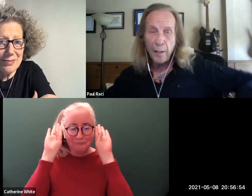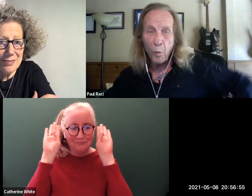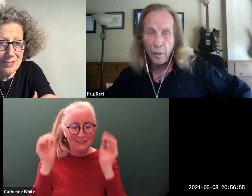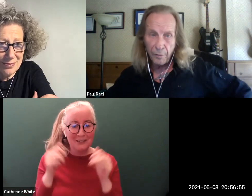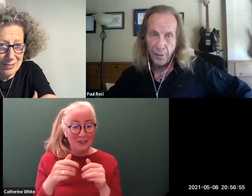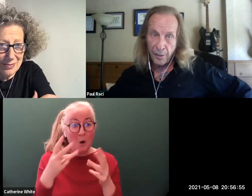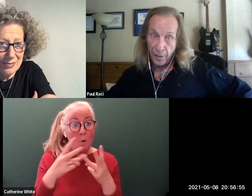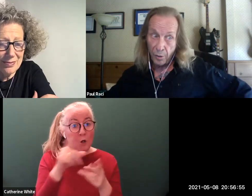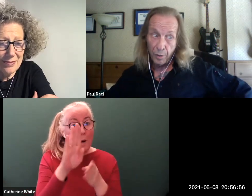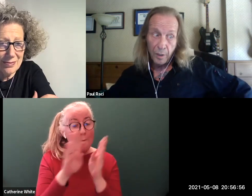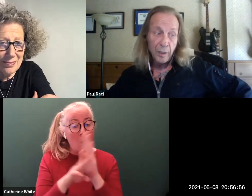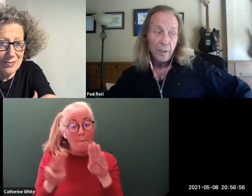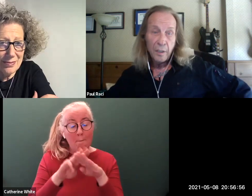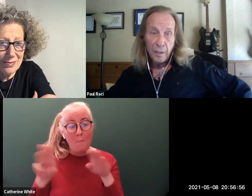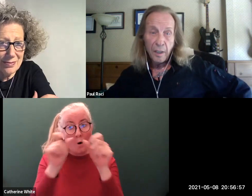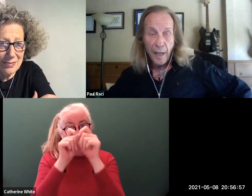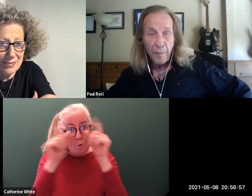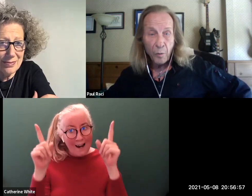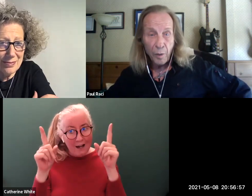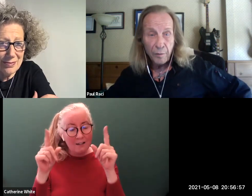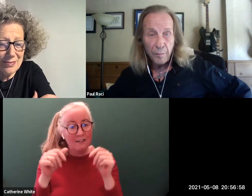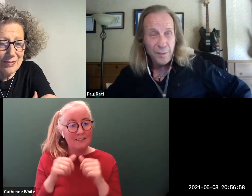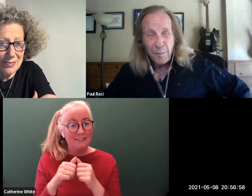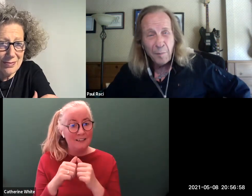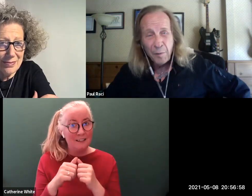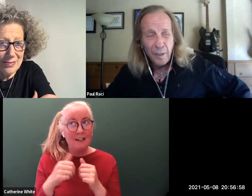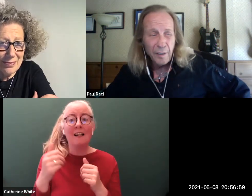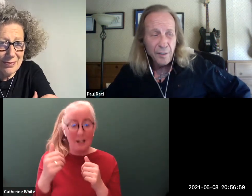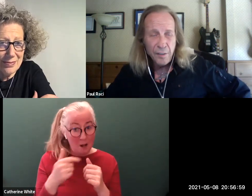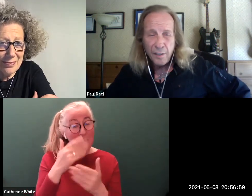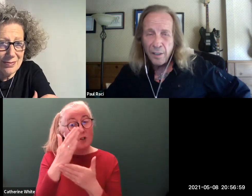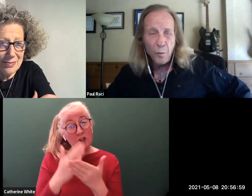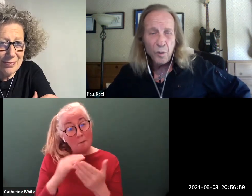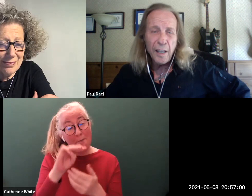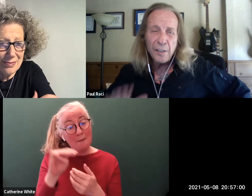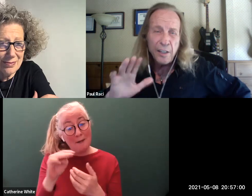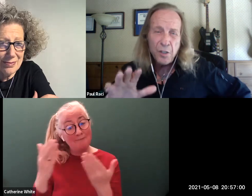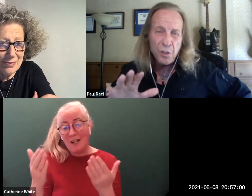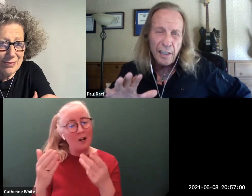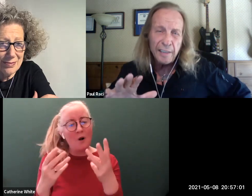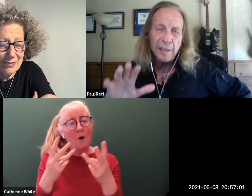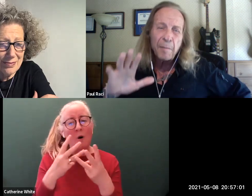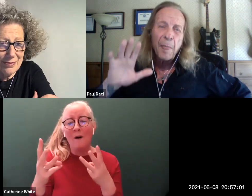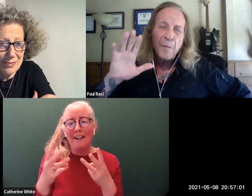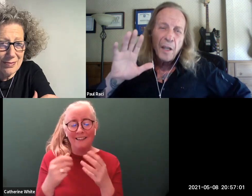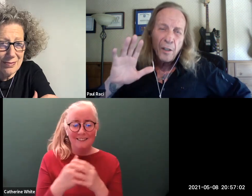you're made aware of things that you are not made aware of. But some people, yeah, when you get into issues